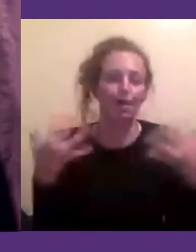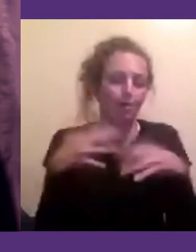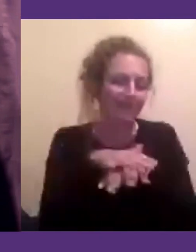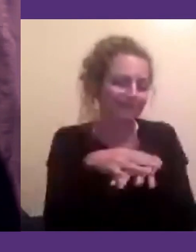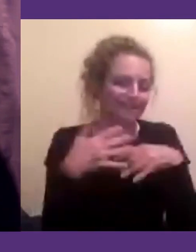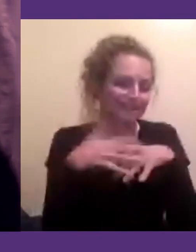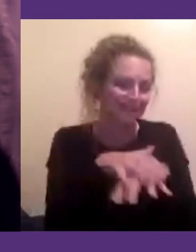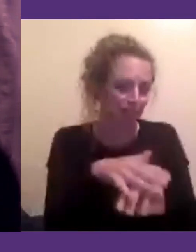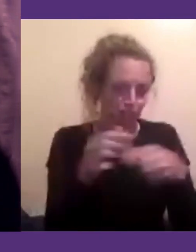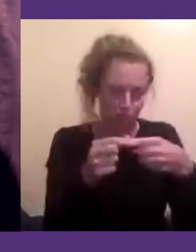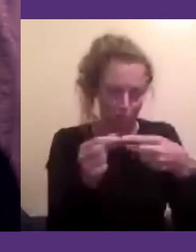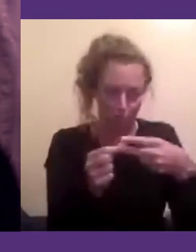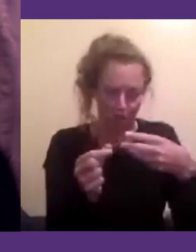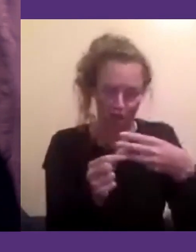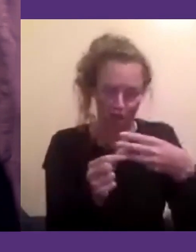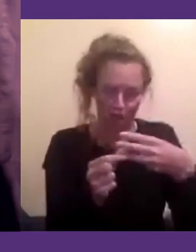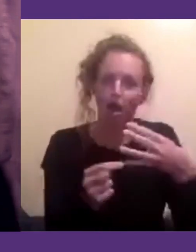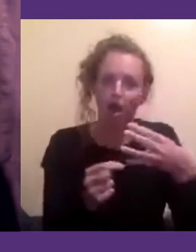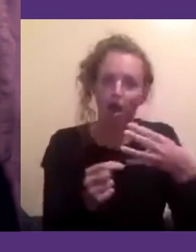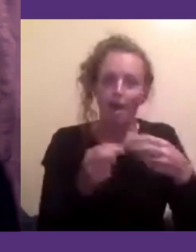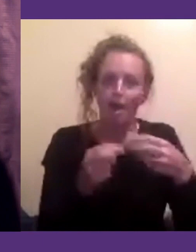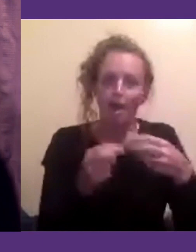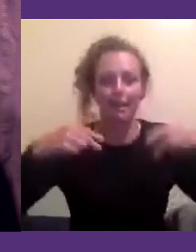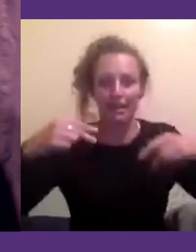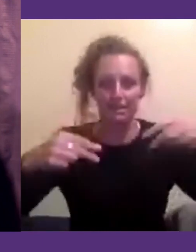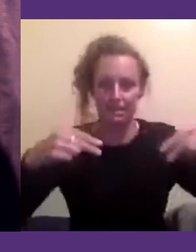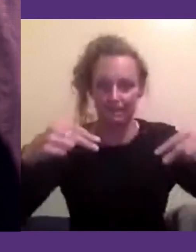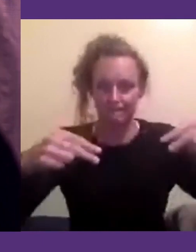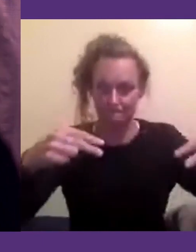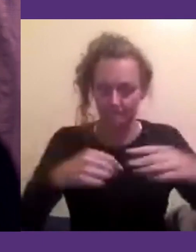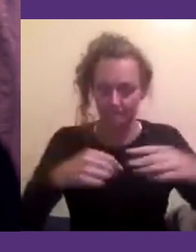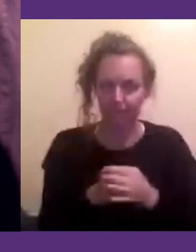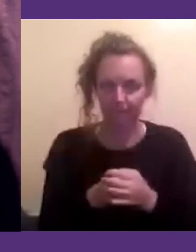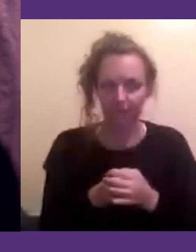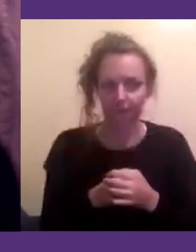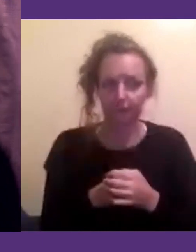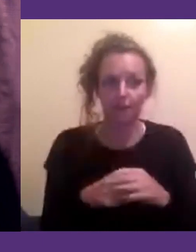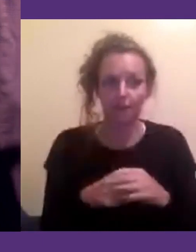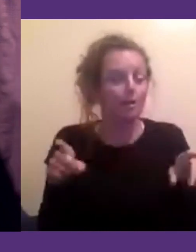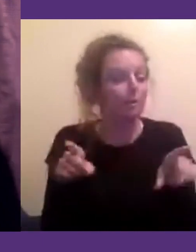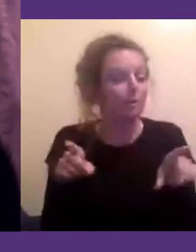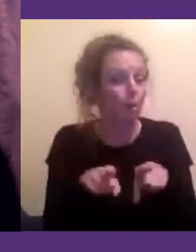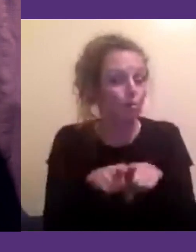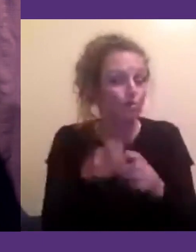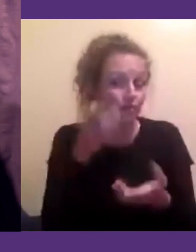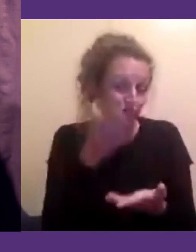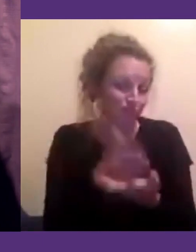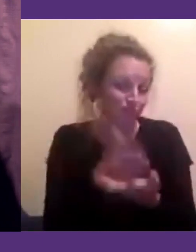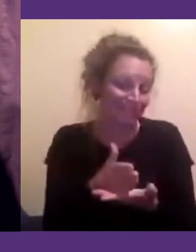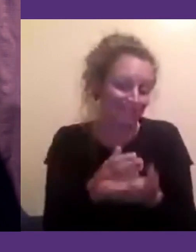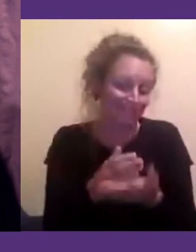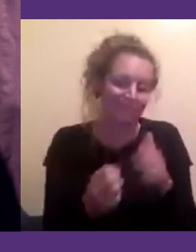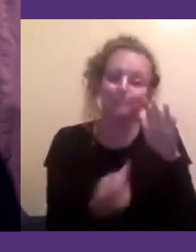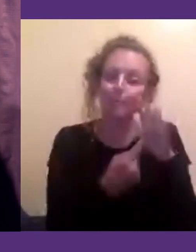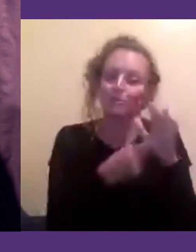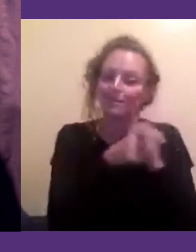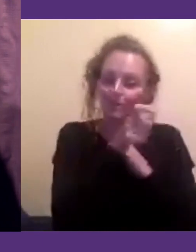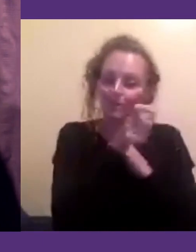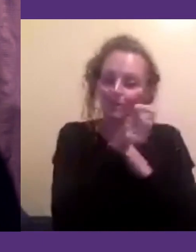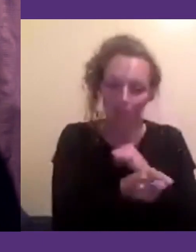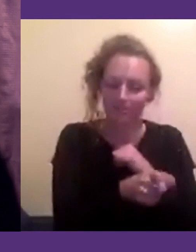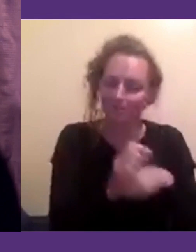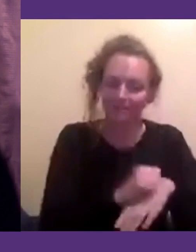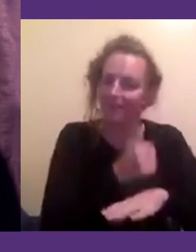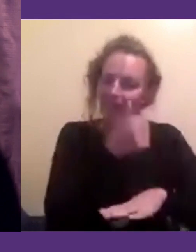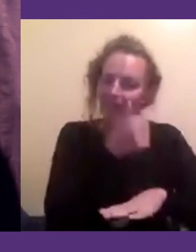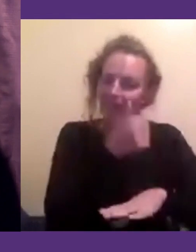things, it comes down to the person implementing it right. And I love the fact that Nicole there,